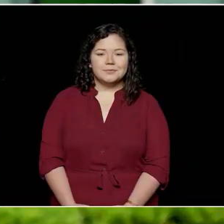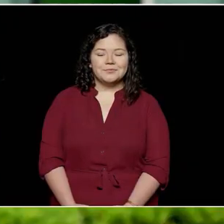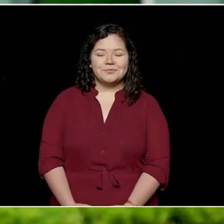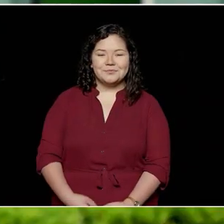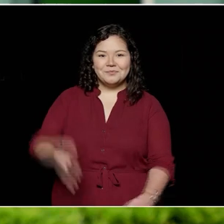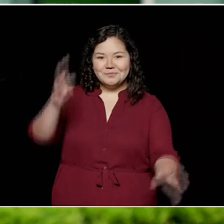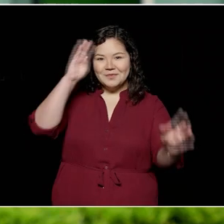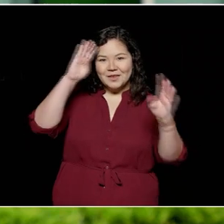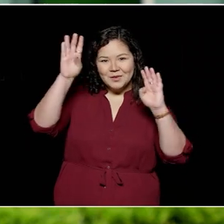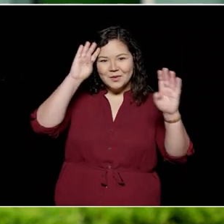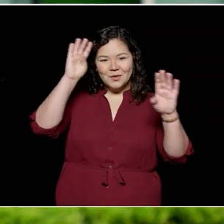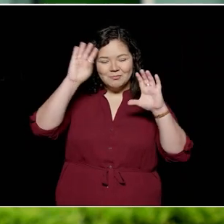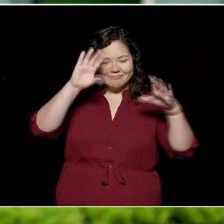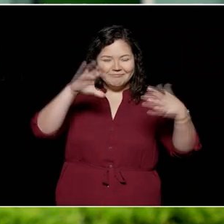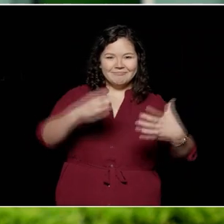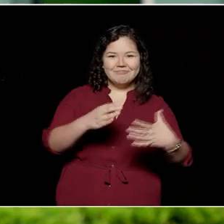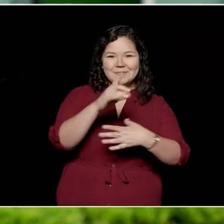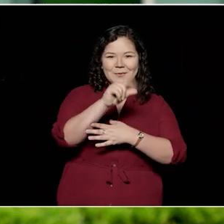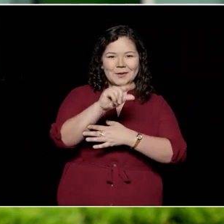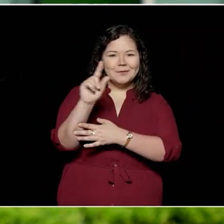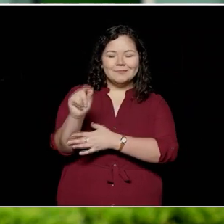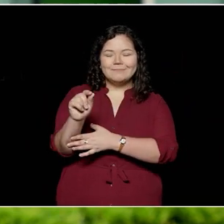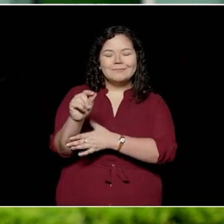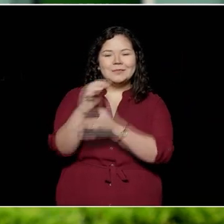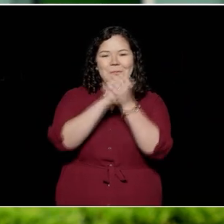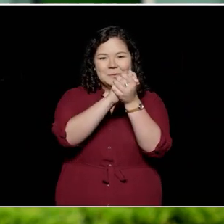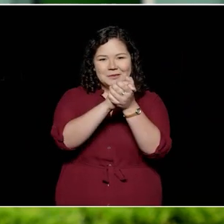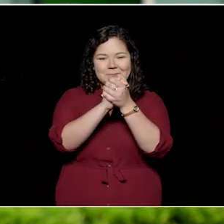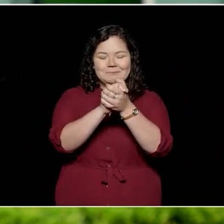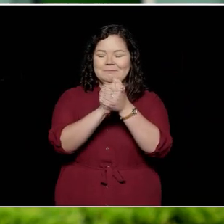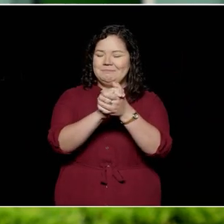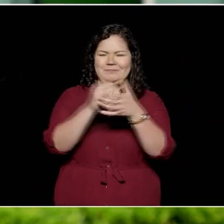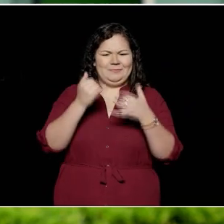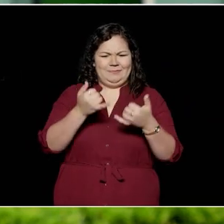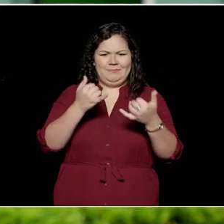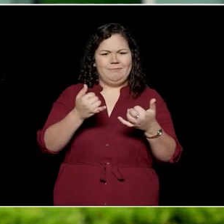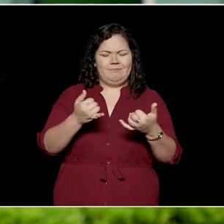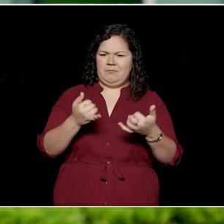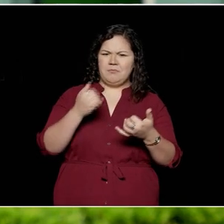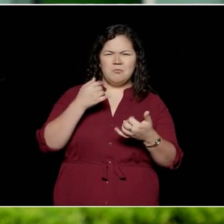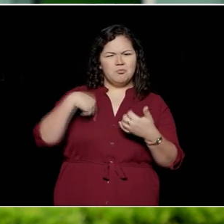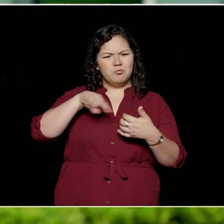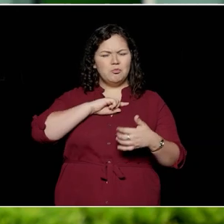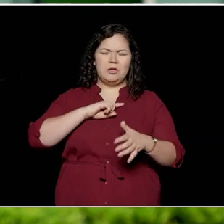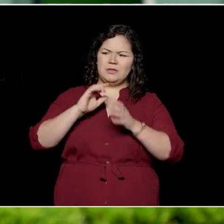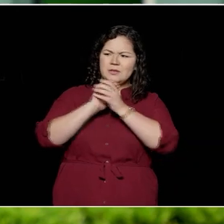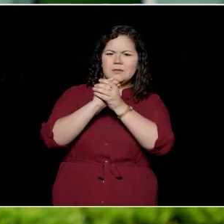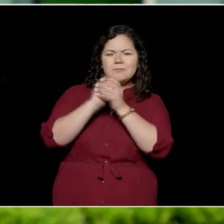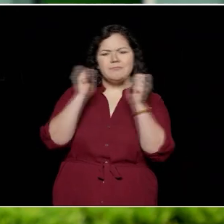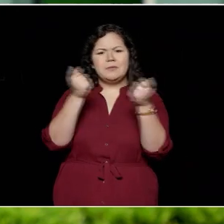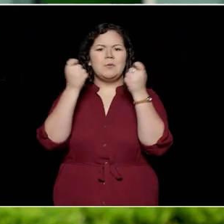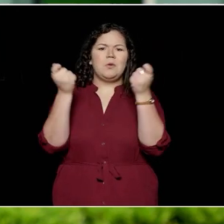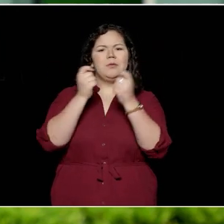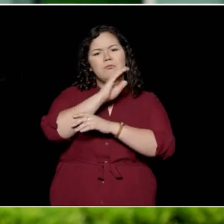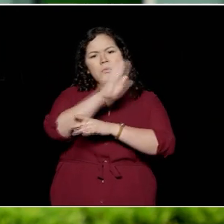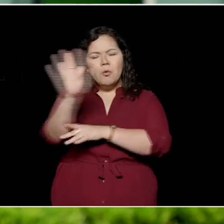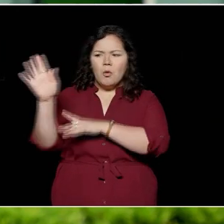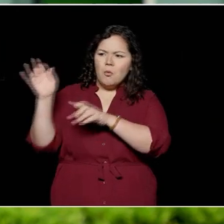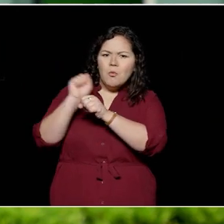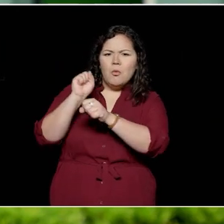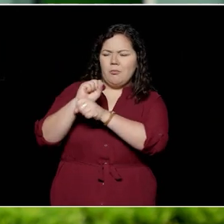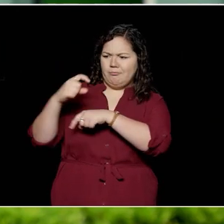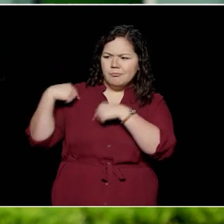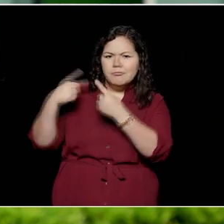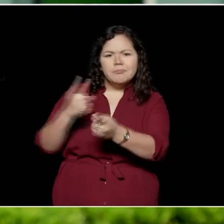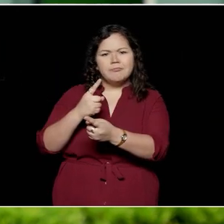Hello, class of 2020, and congratulations. Today, we celebrate the great effort you have put forth, the success that this created,